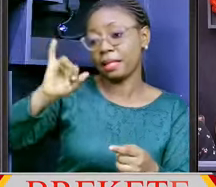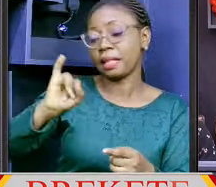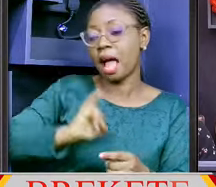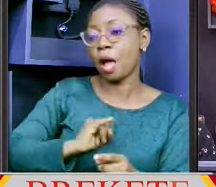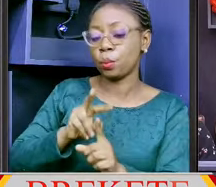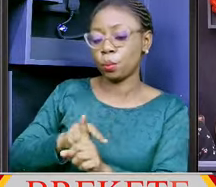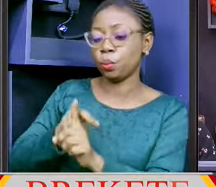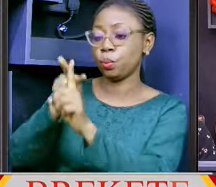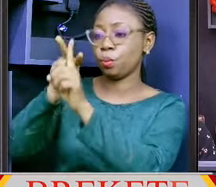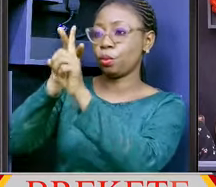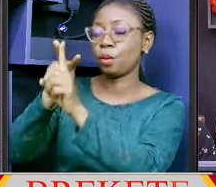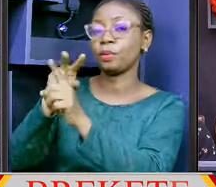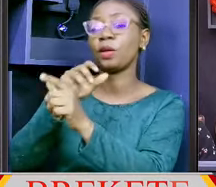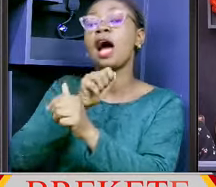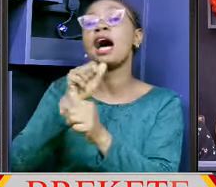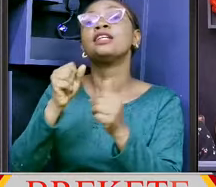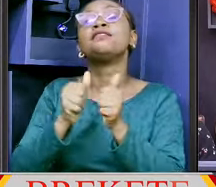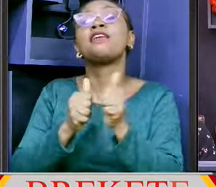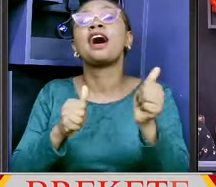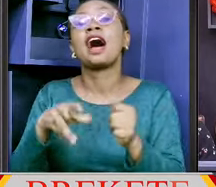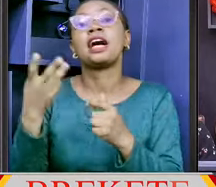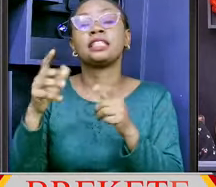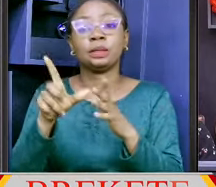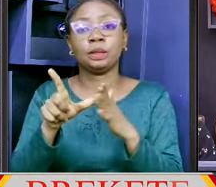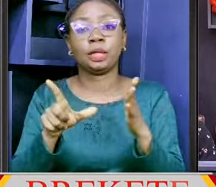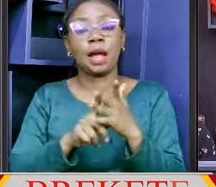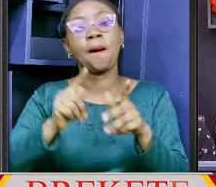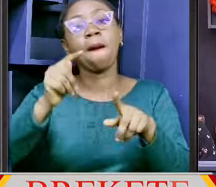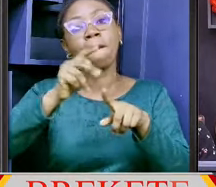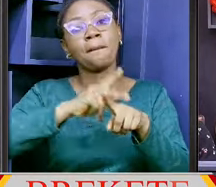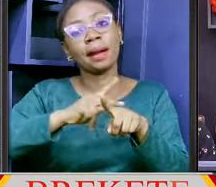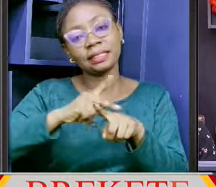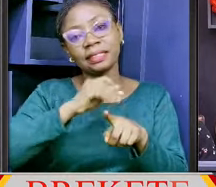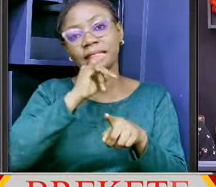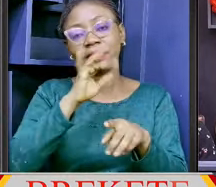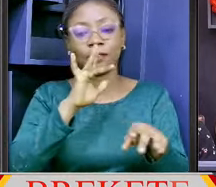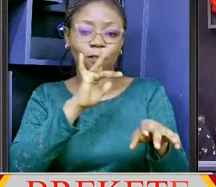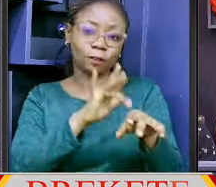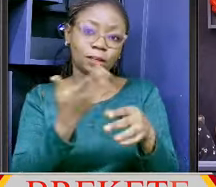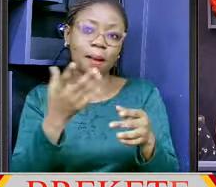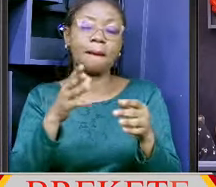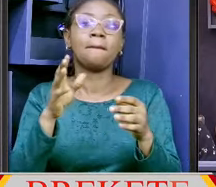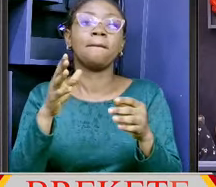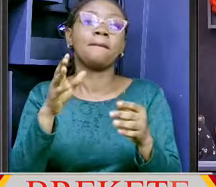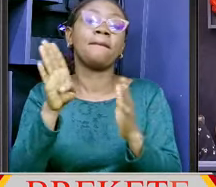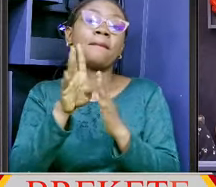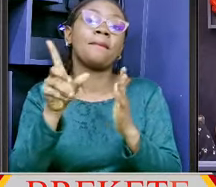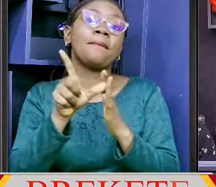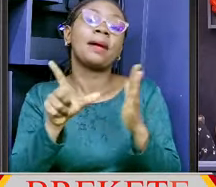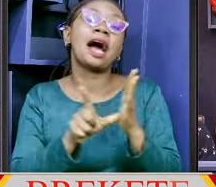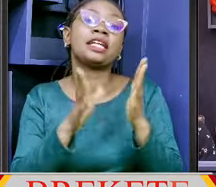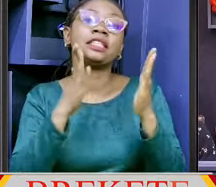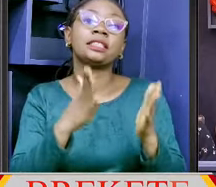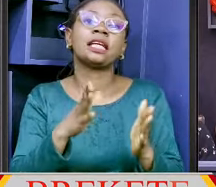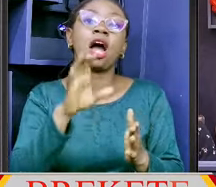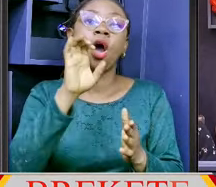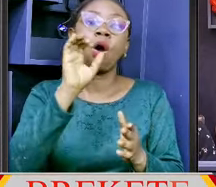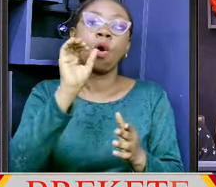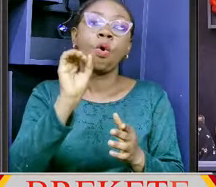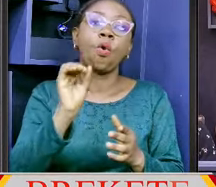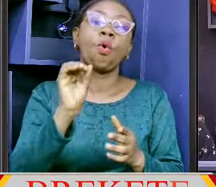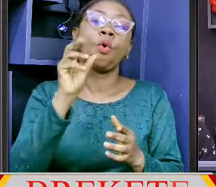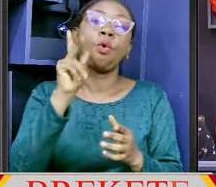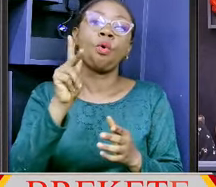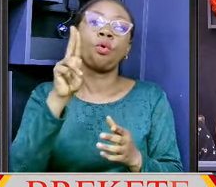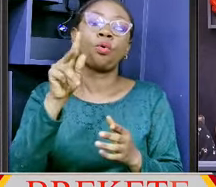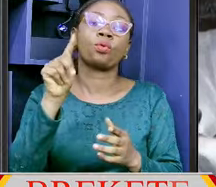as legal practice is concerned. Yes, sir. Barrister Okutekpa San of LJ